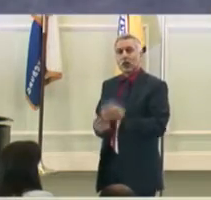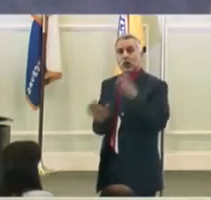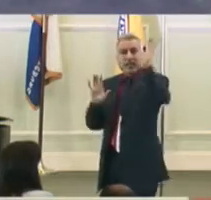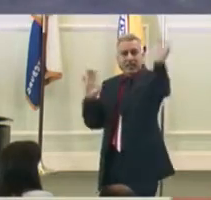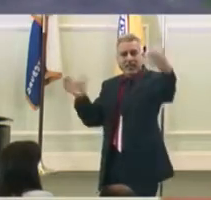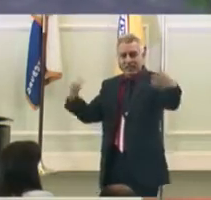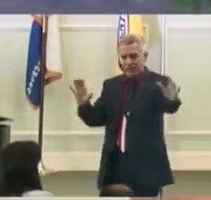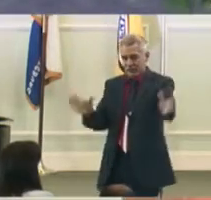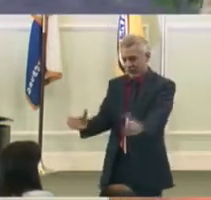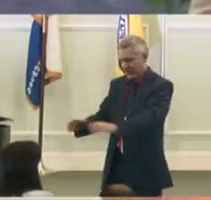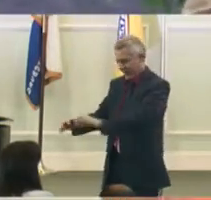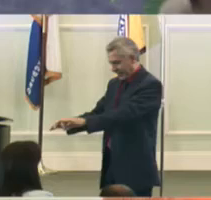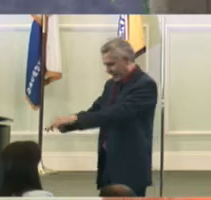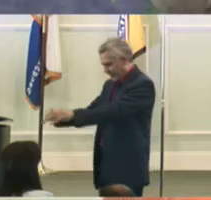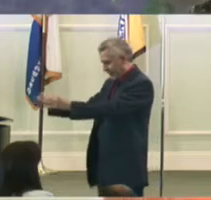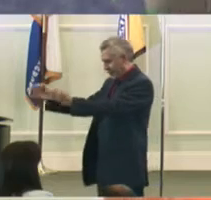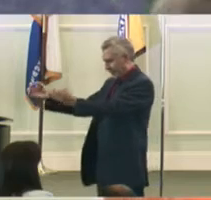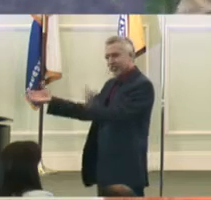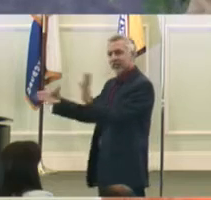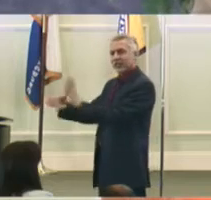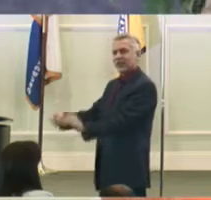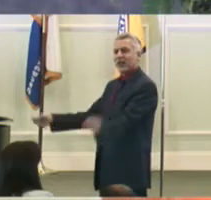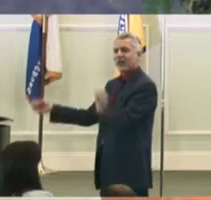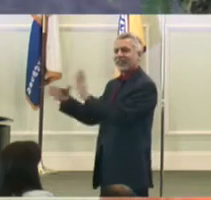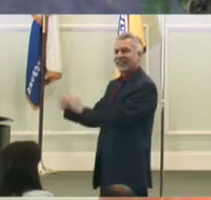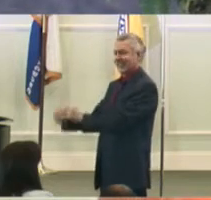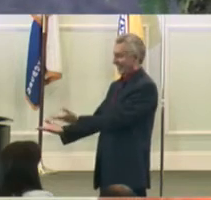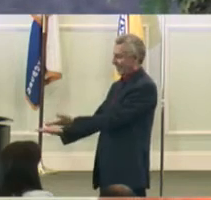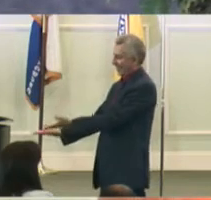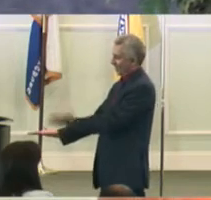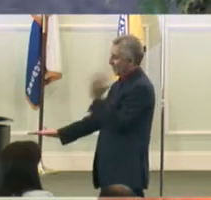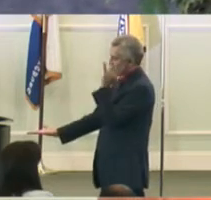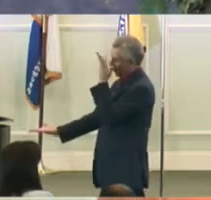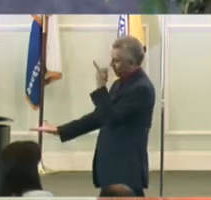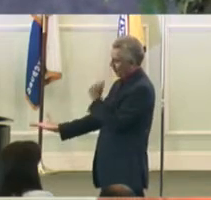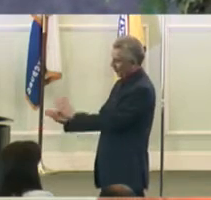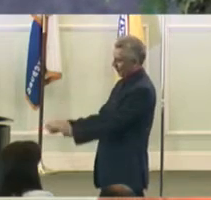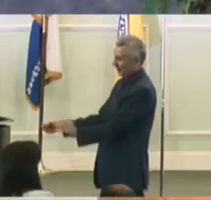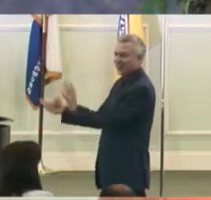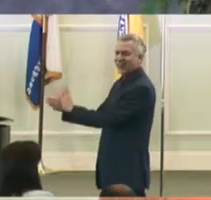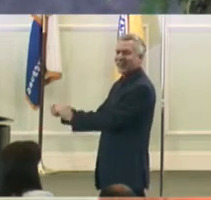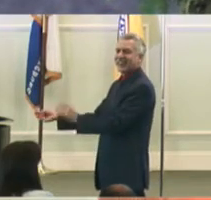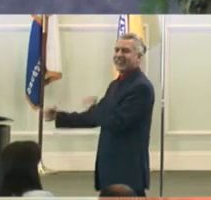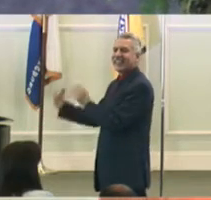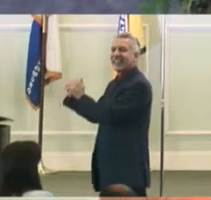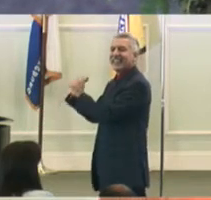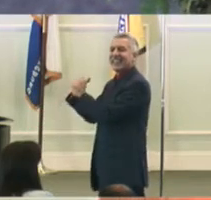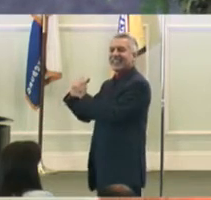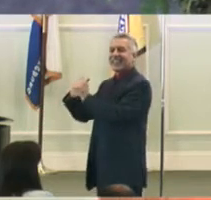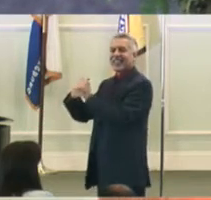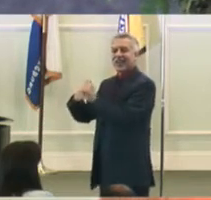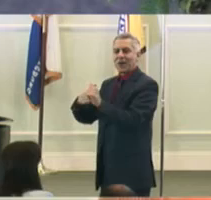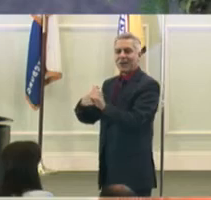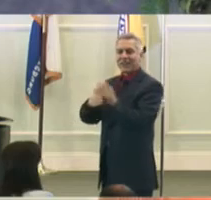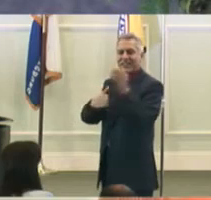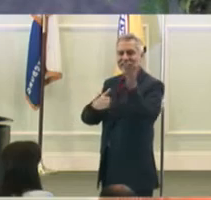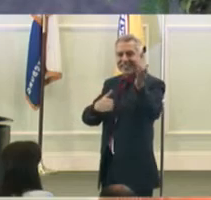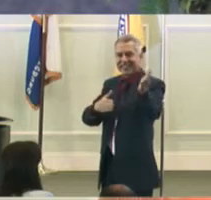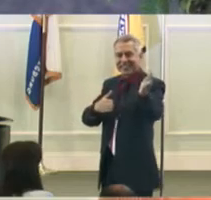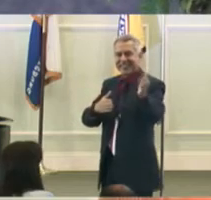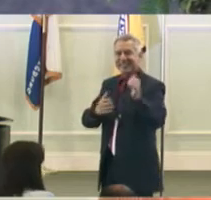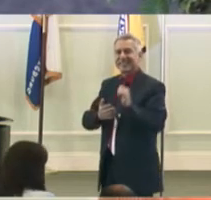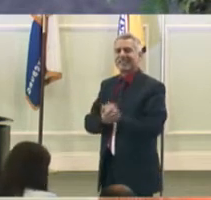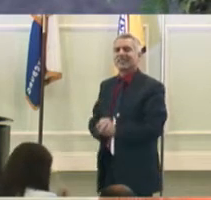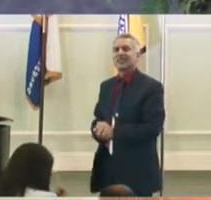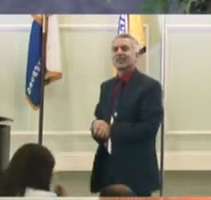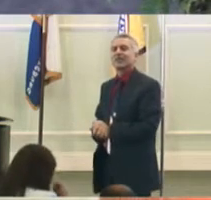lesson. Not one of compare, but one of contrast. So that's what's leading up to the text. So let's look at the people in the